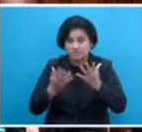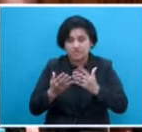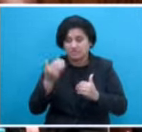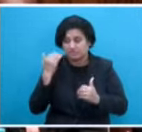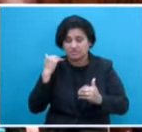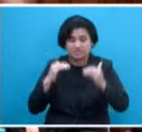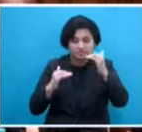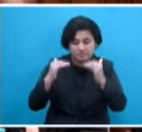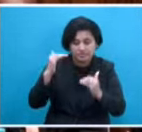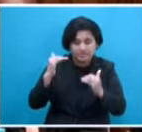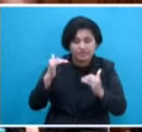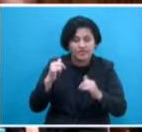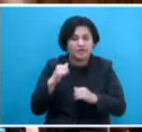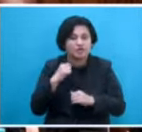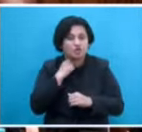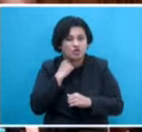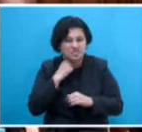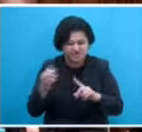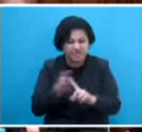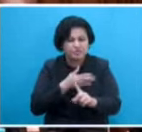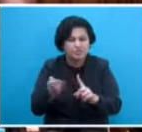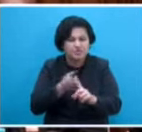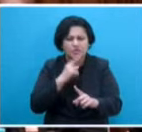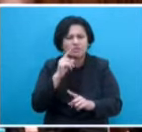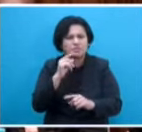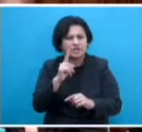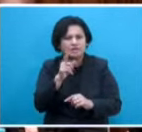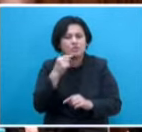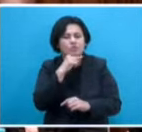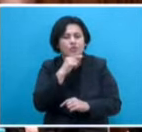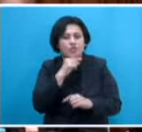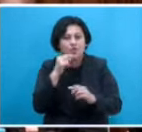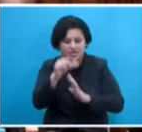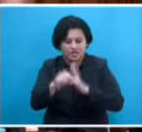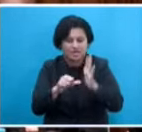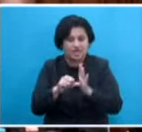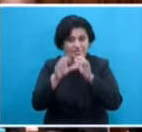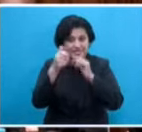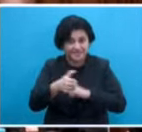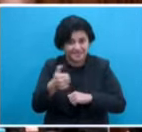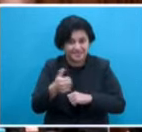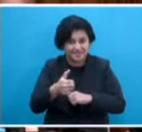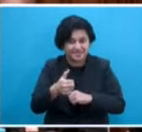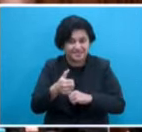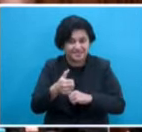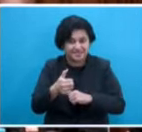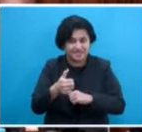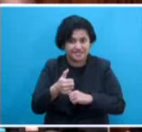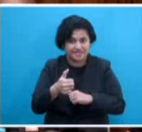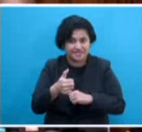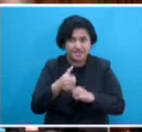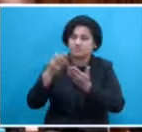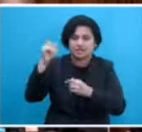torture and abuse of the 16-year-old child by the military, were mentioned by the delegation to the UN Human